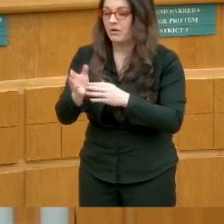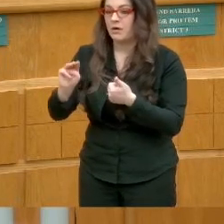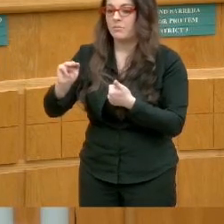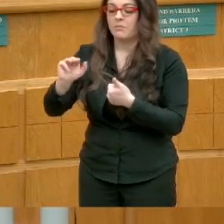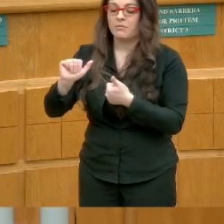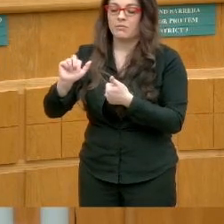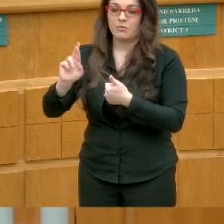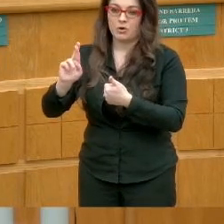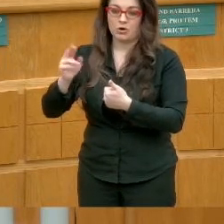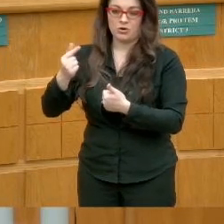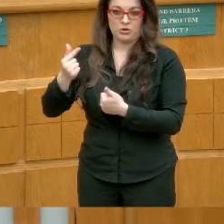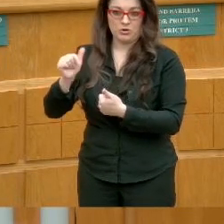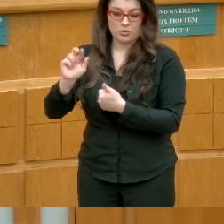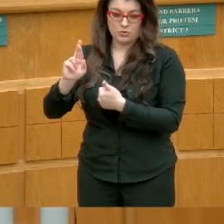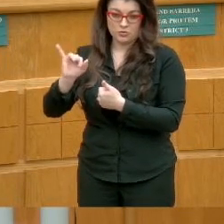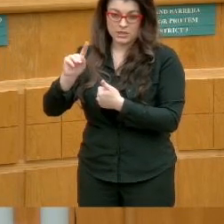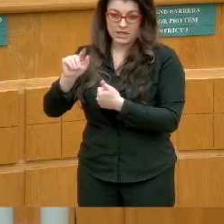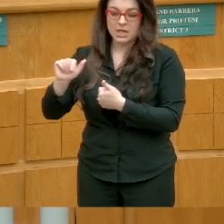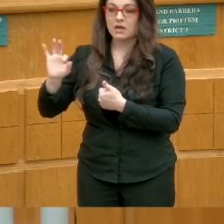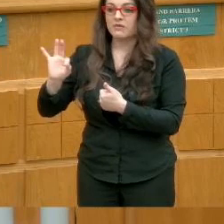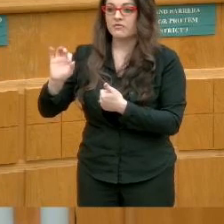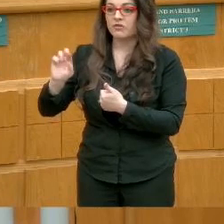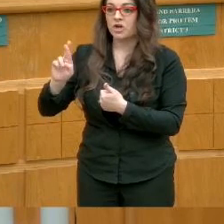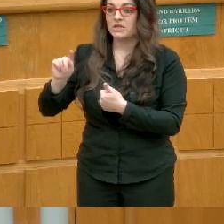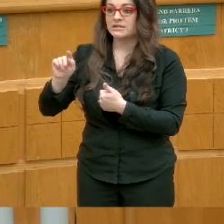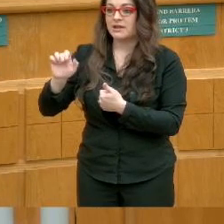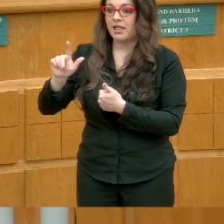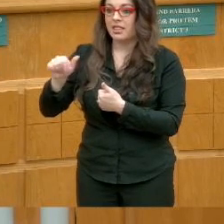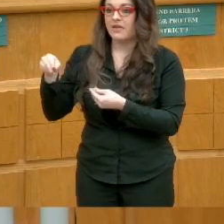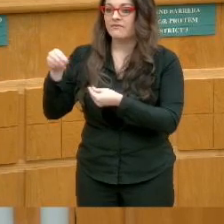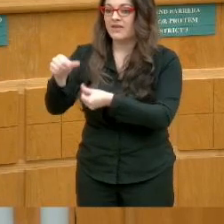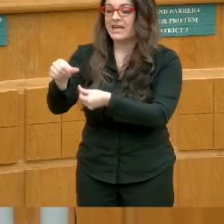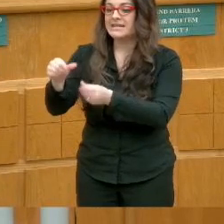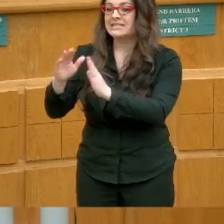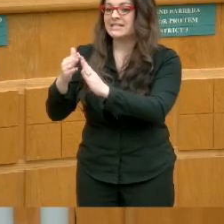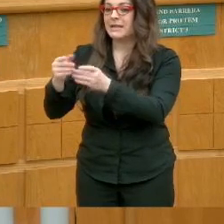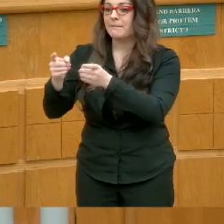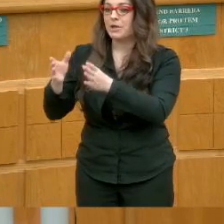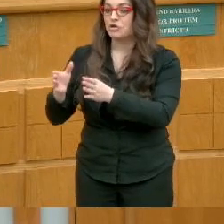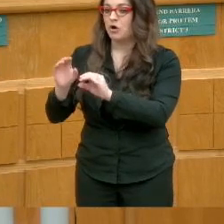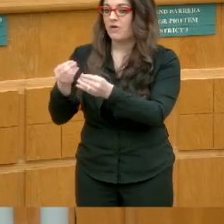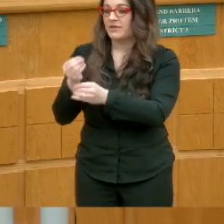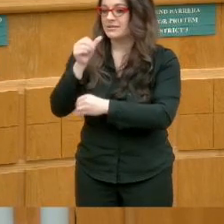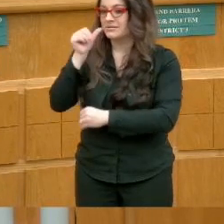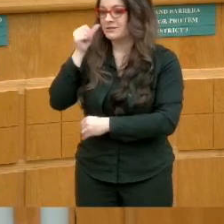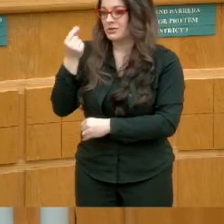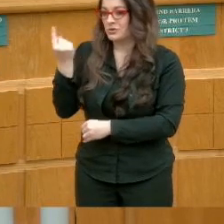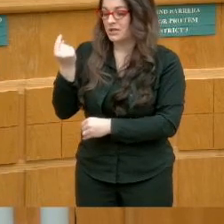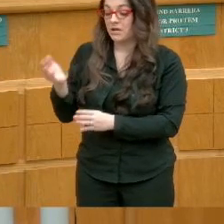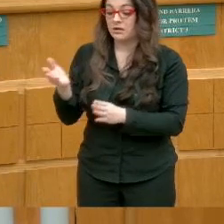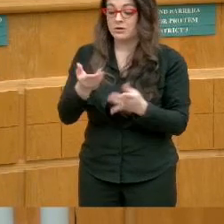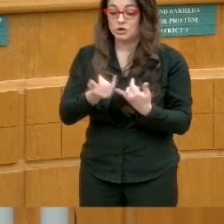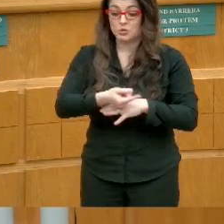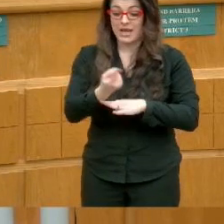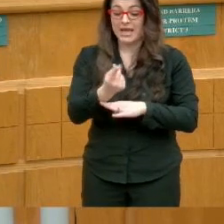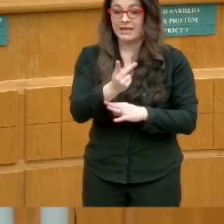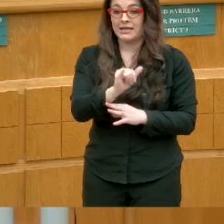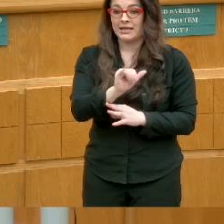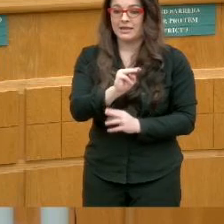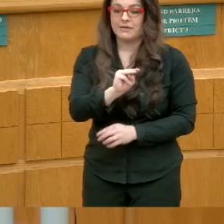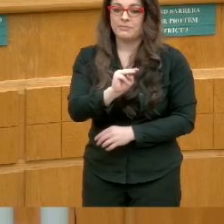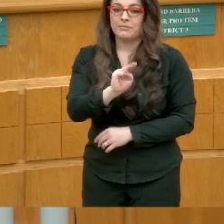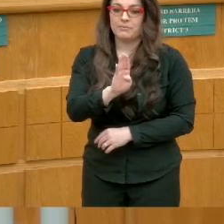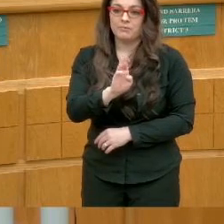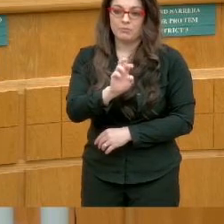Fertella fed the city manager's office on Tuesday. And today, Kimberly Stockseth has a group